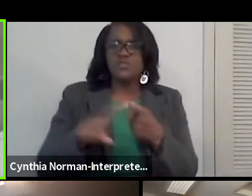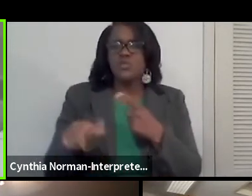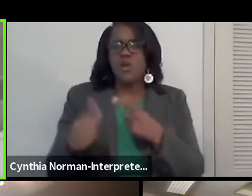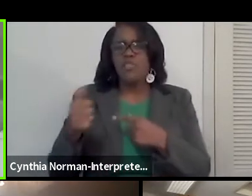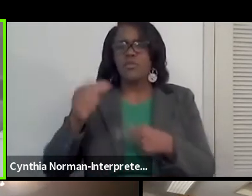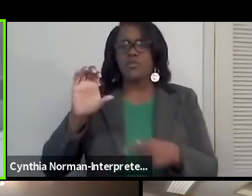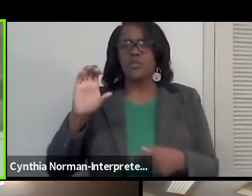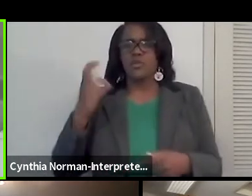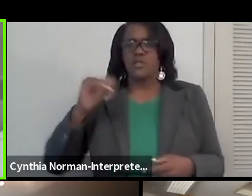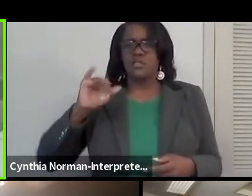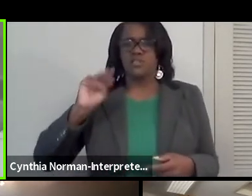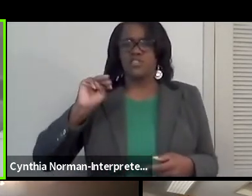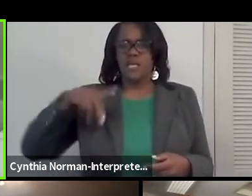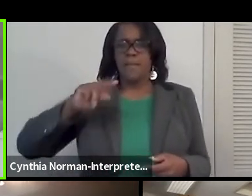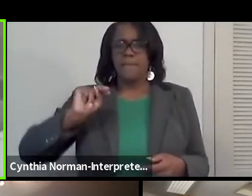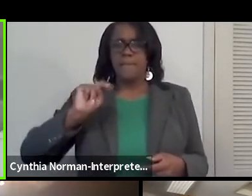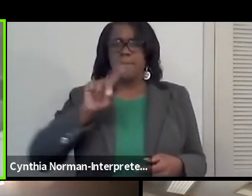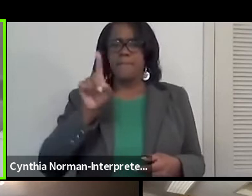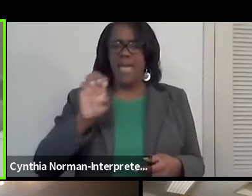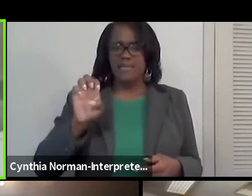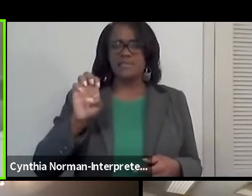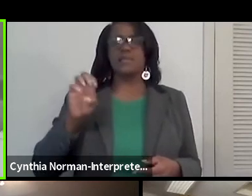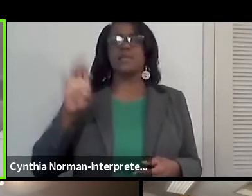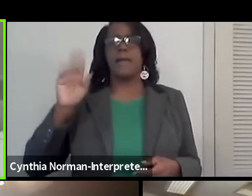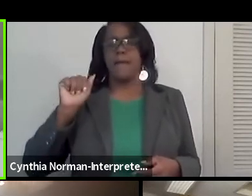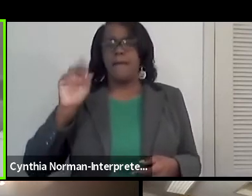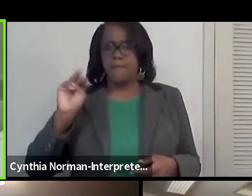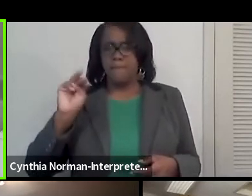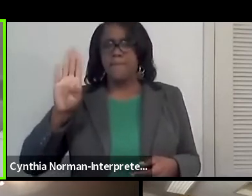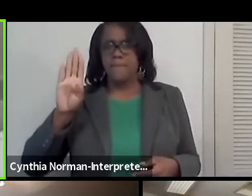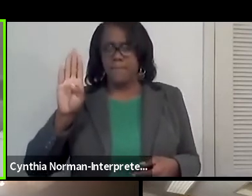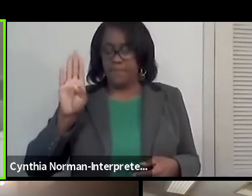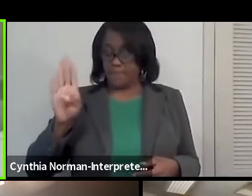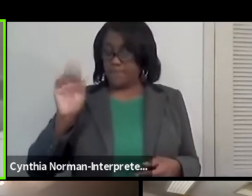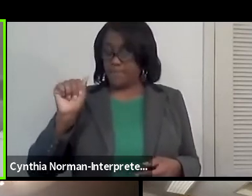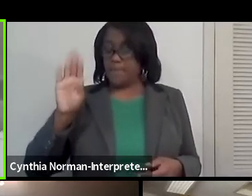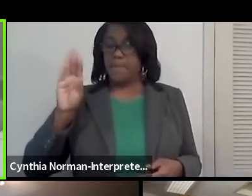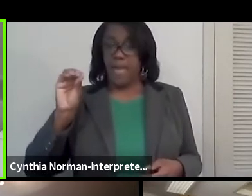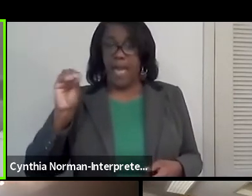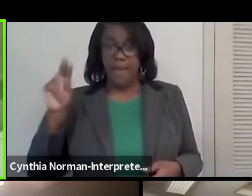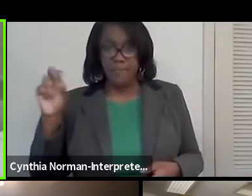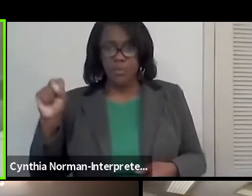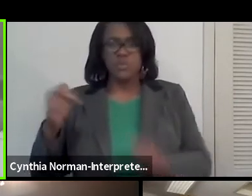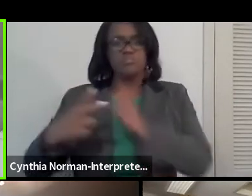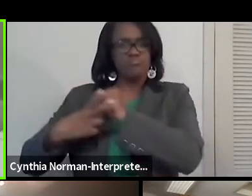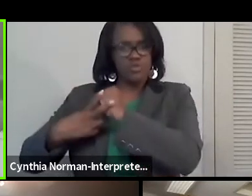chimpanzees, baboons, black and white colobus, and some other species in a very small forest fragment in Uganda.